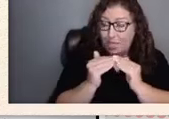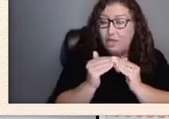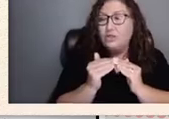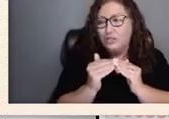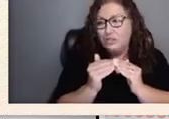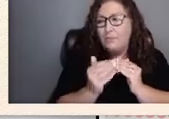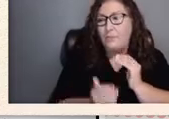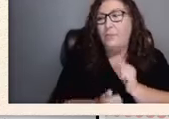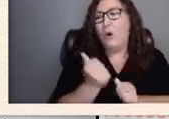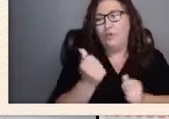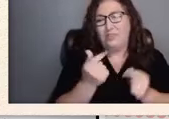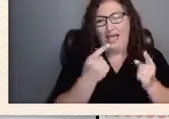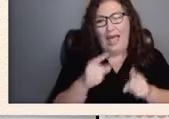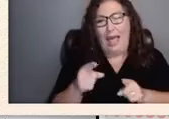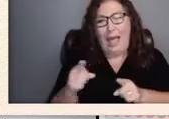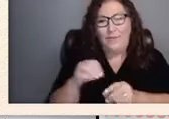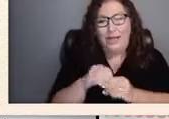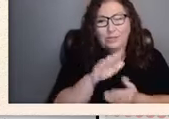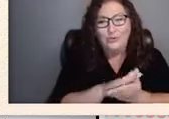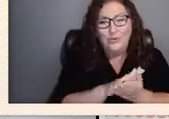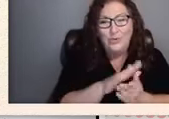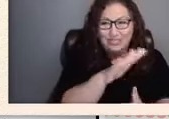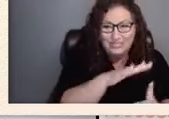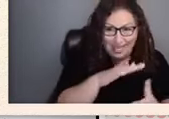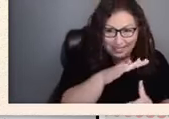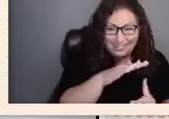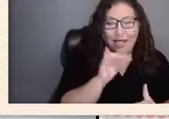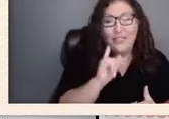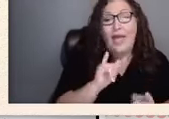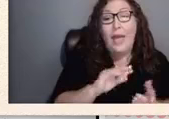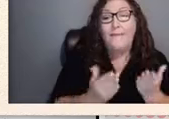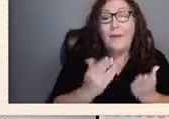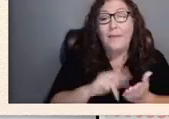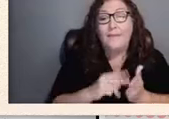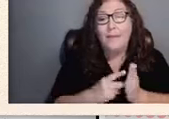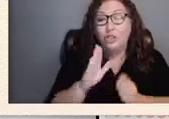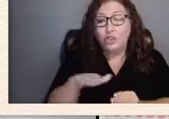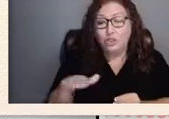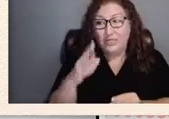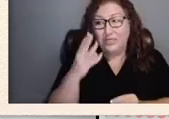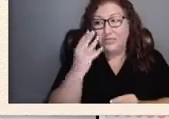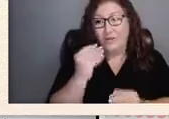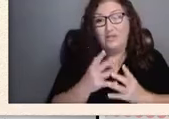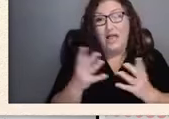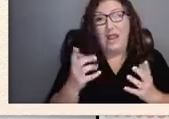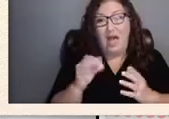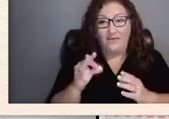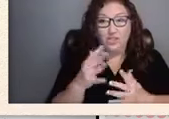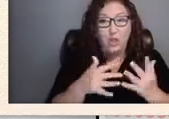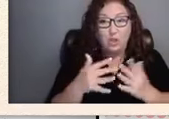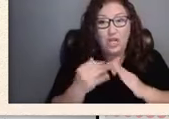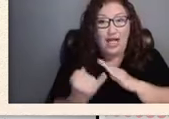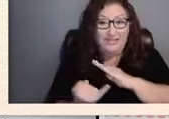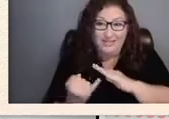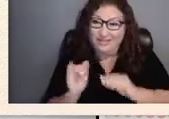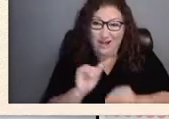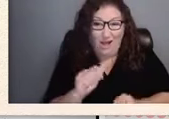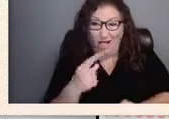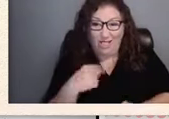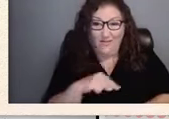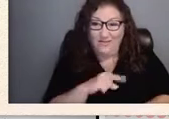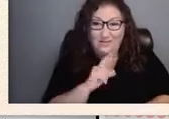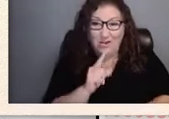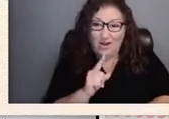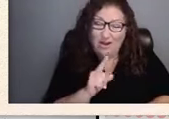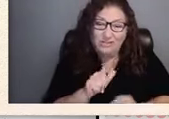in school settings. That may mean that children are experiencing a lot of social isolation, just like we all are experiencing certain levels of